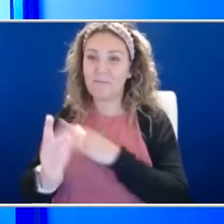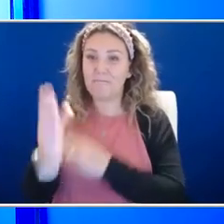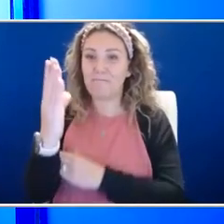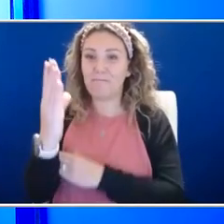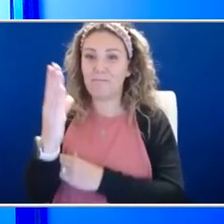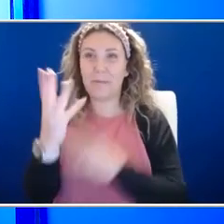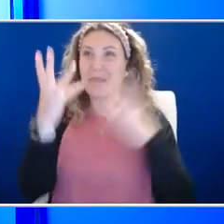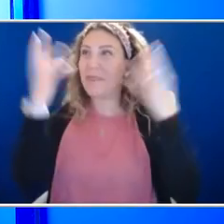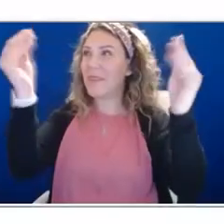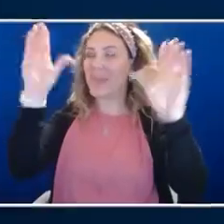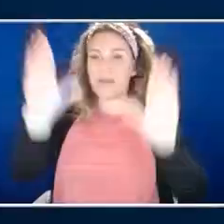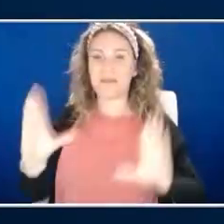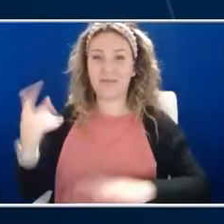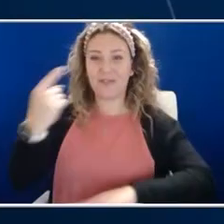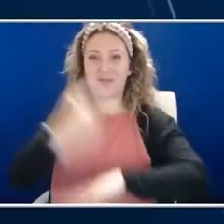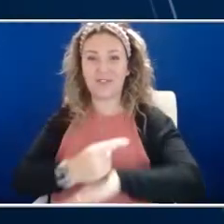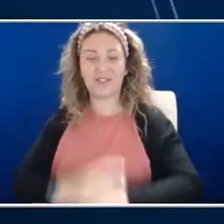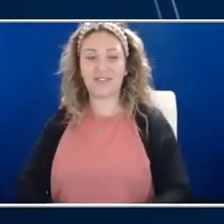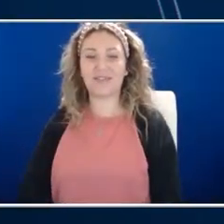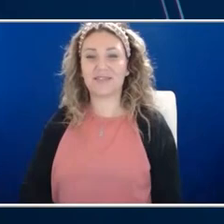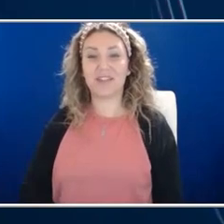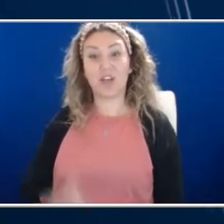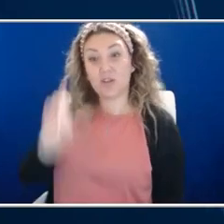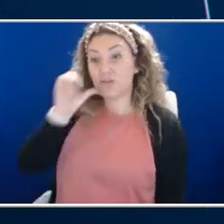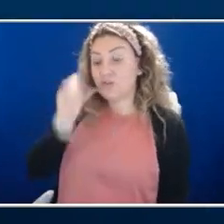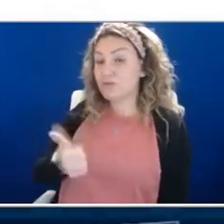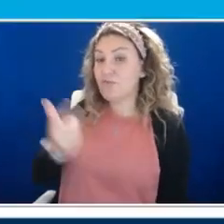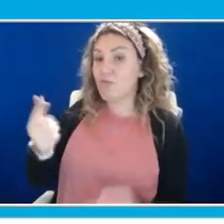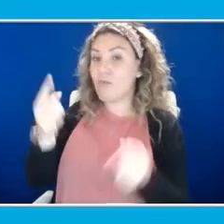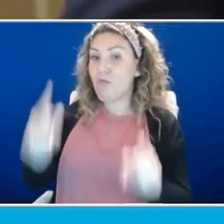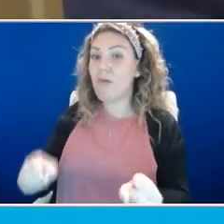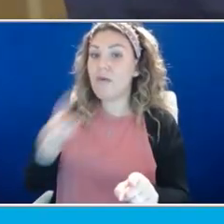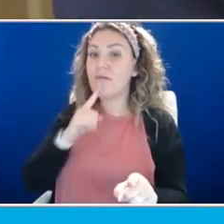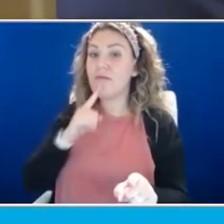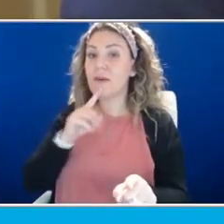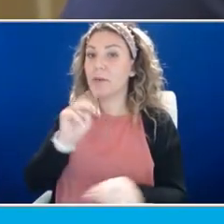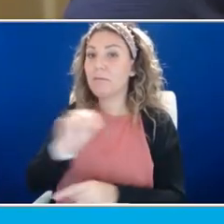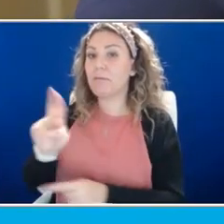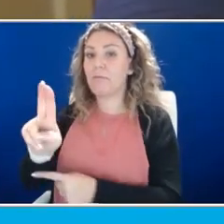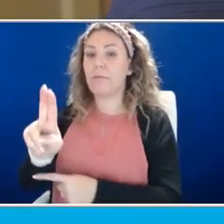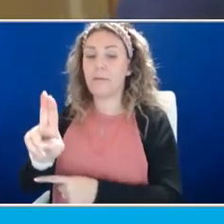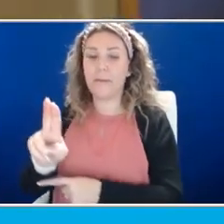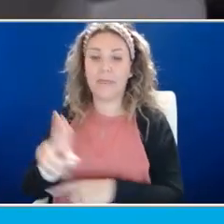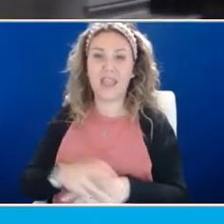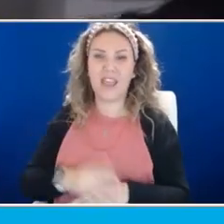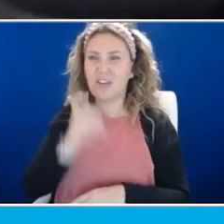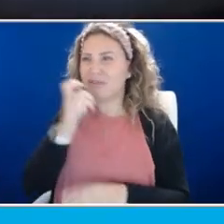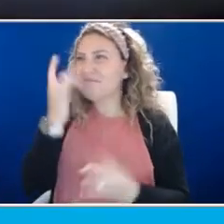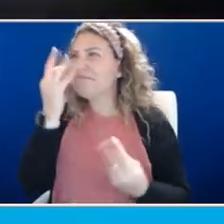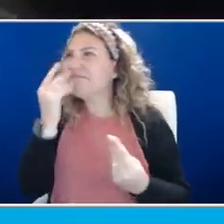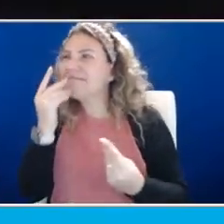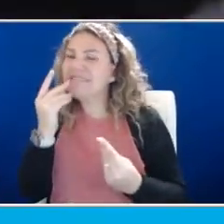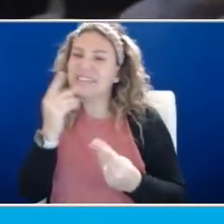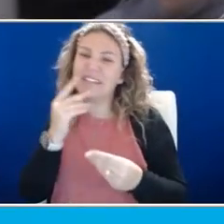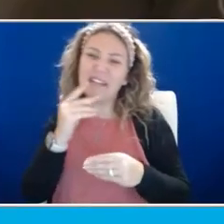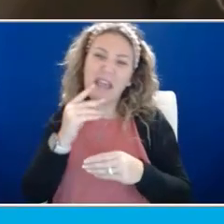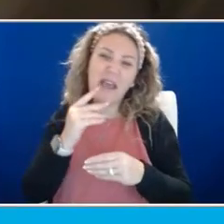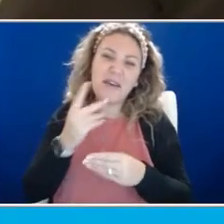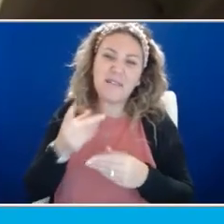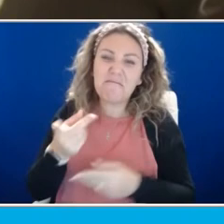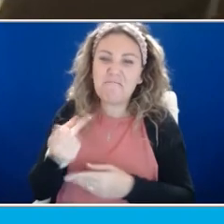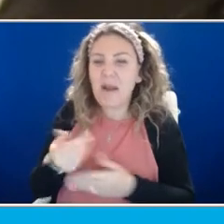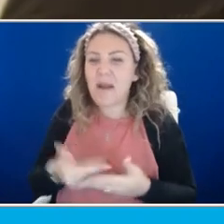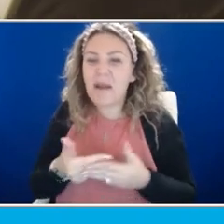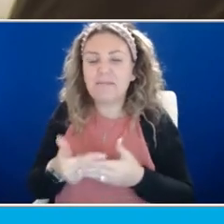make it a great day. Coming up tomorrow on the Morning Medical Update. You don't think of puppy kisses and wagging tails as